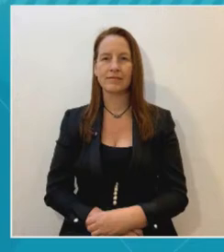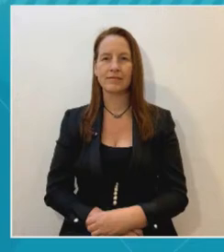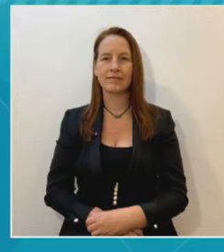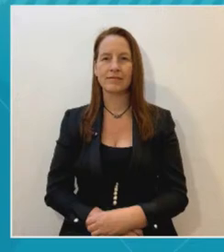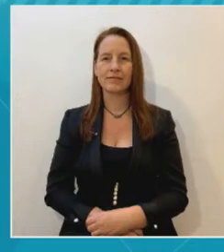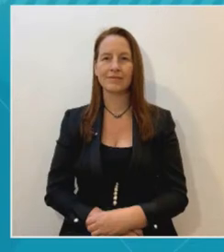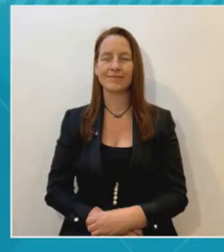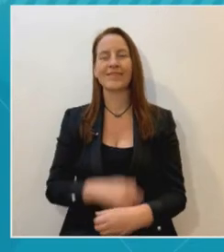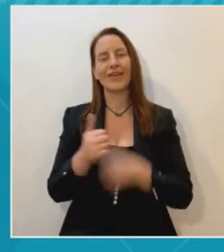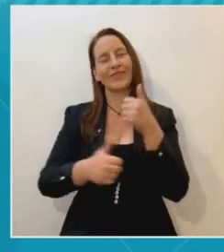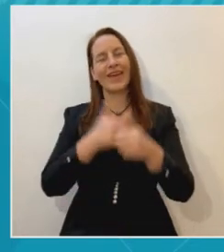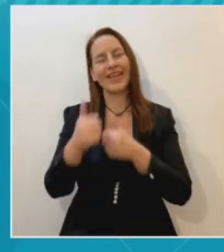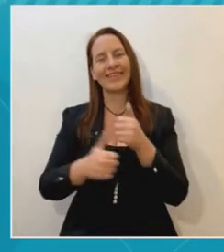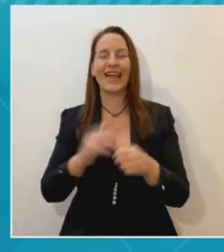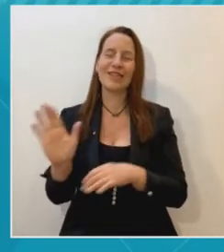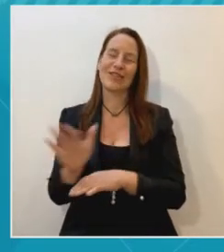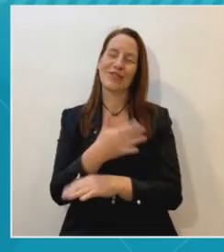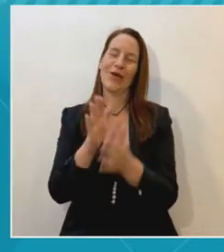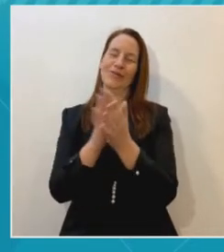Congratulations, all of you.